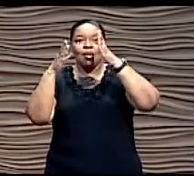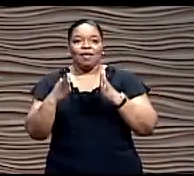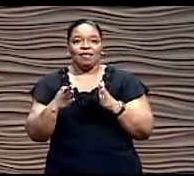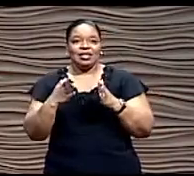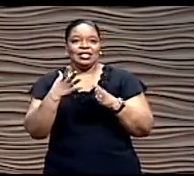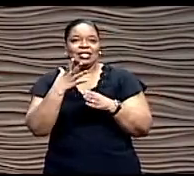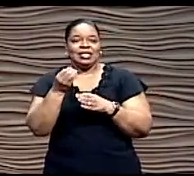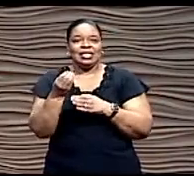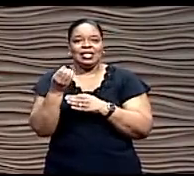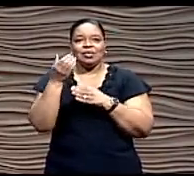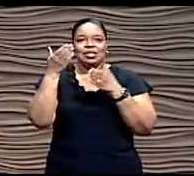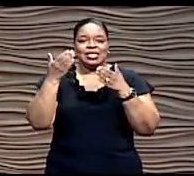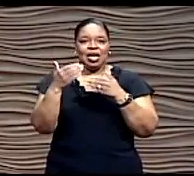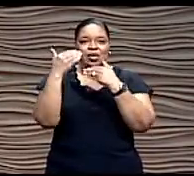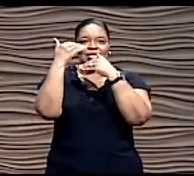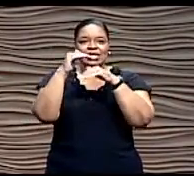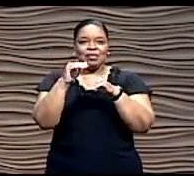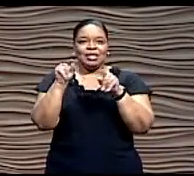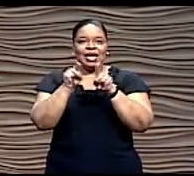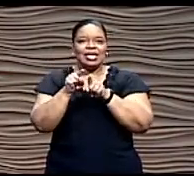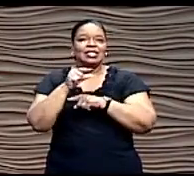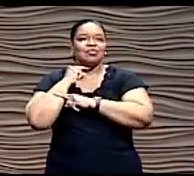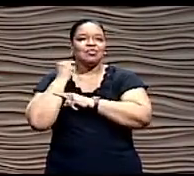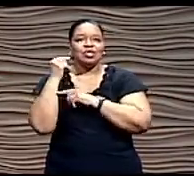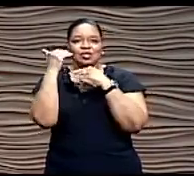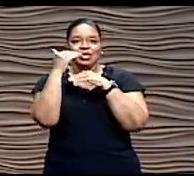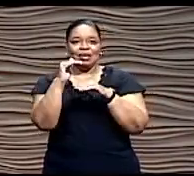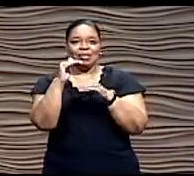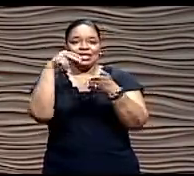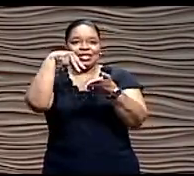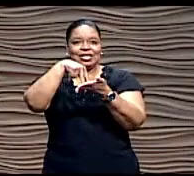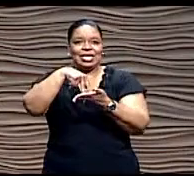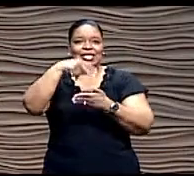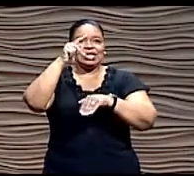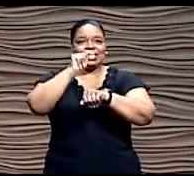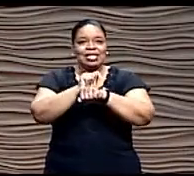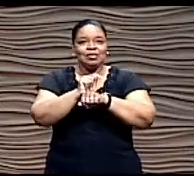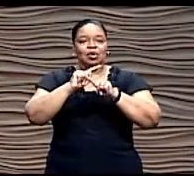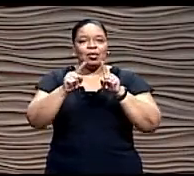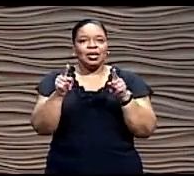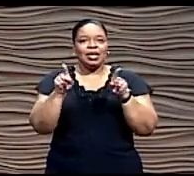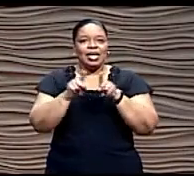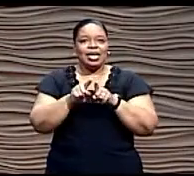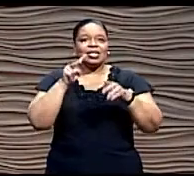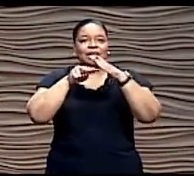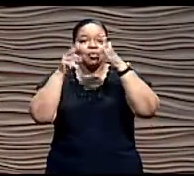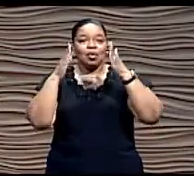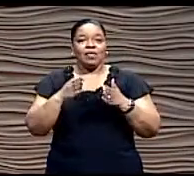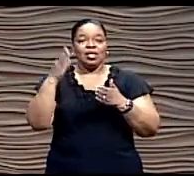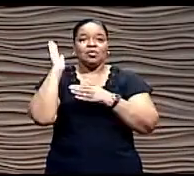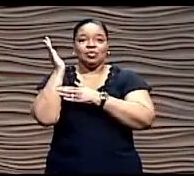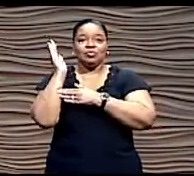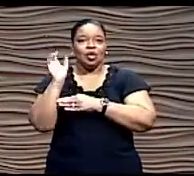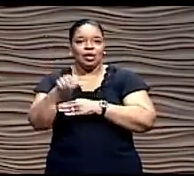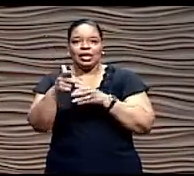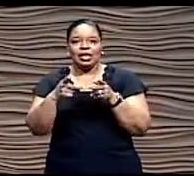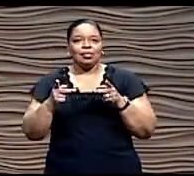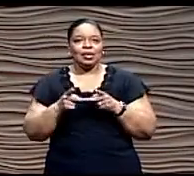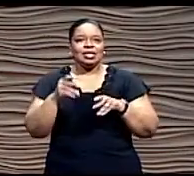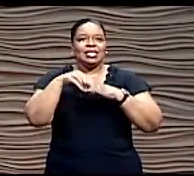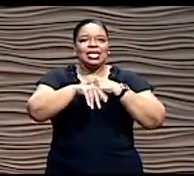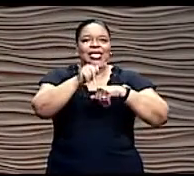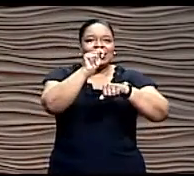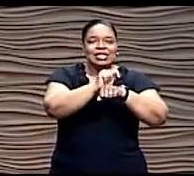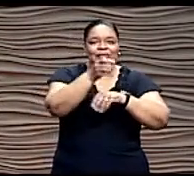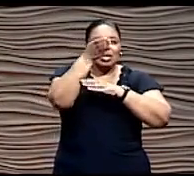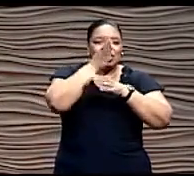one that would be limited to stand in the temple, but as a prophet, he would have to speak everywhere. In the temple, he would